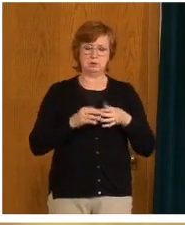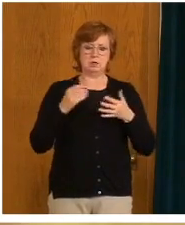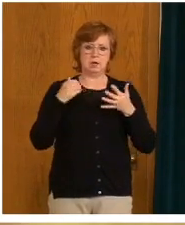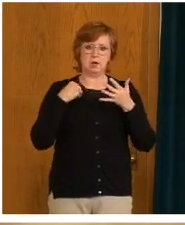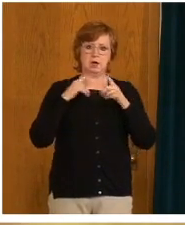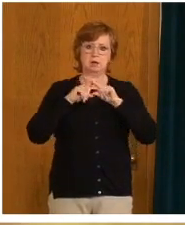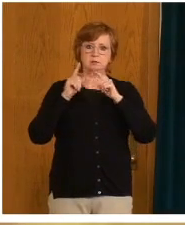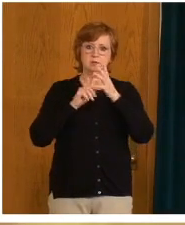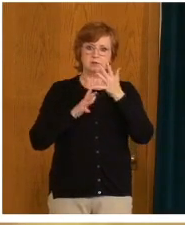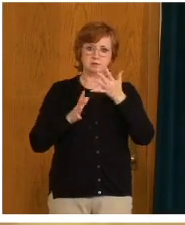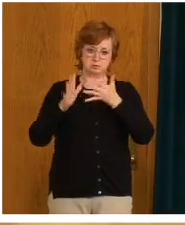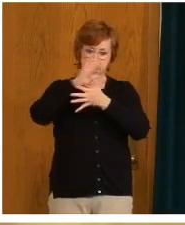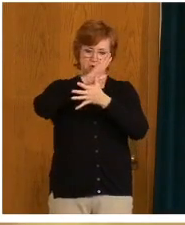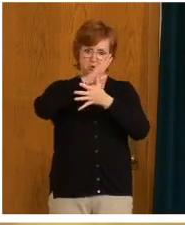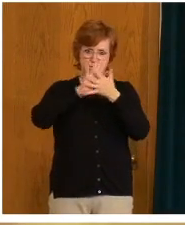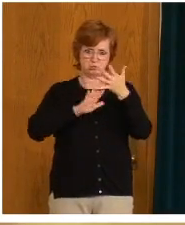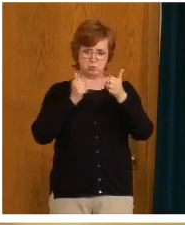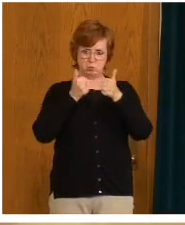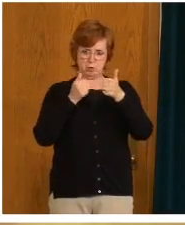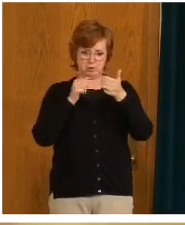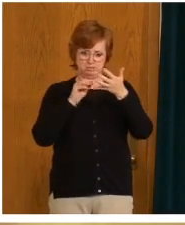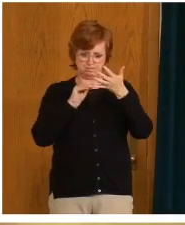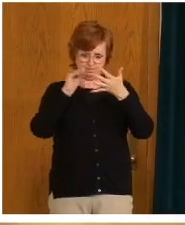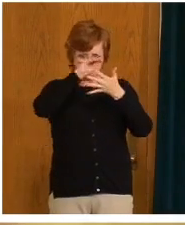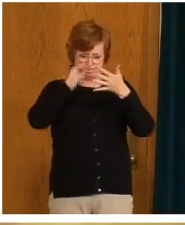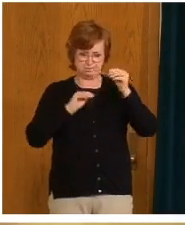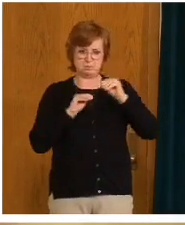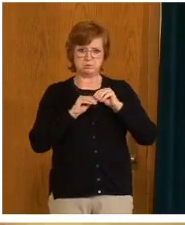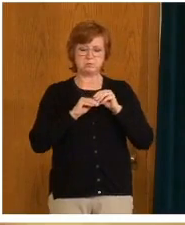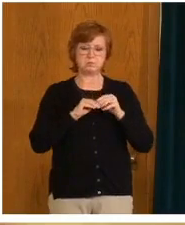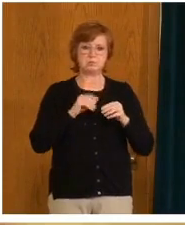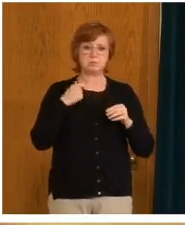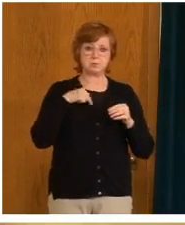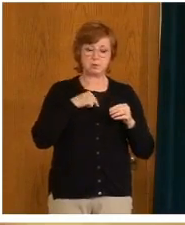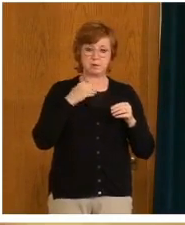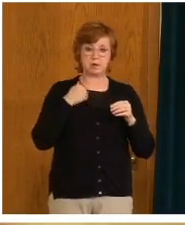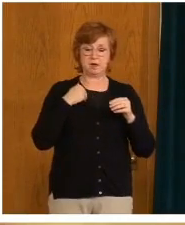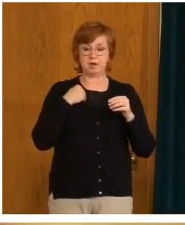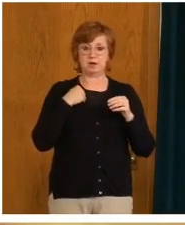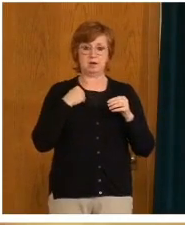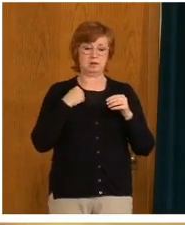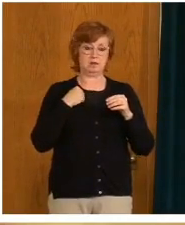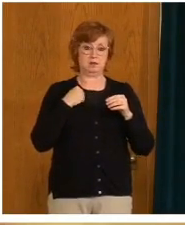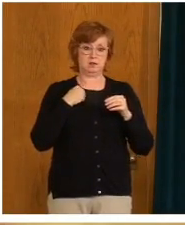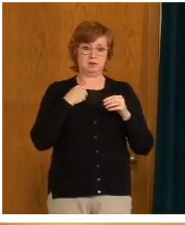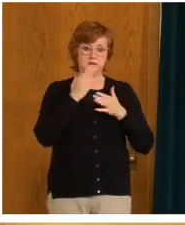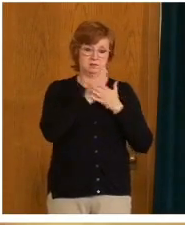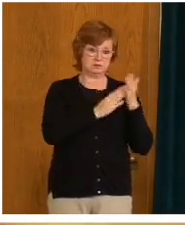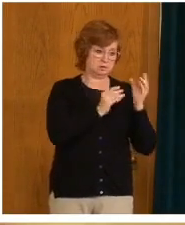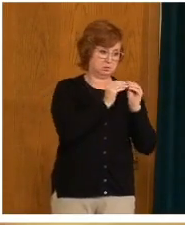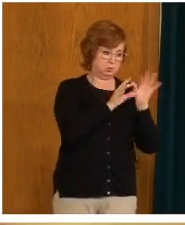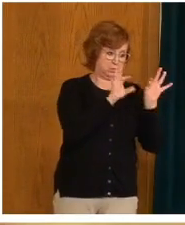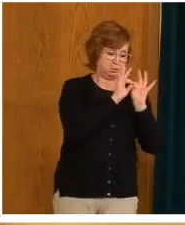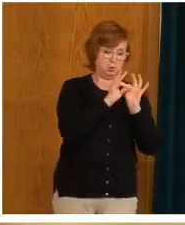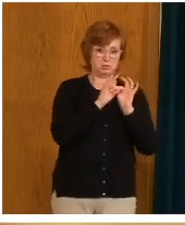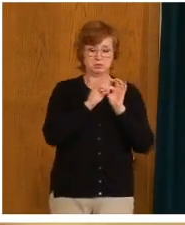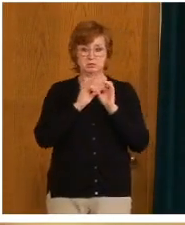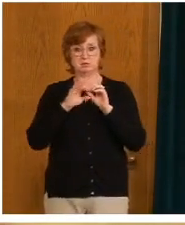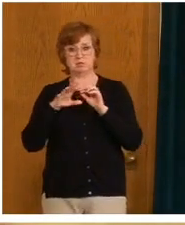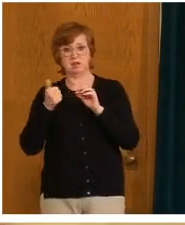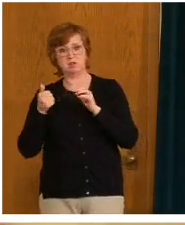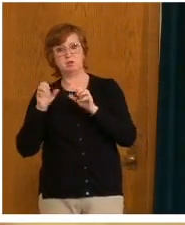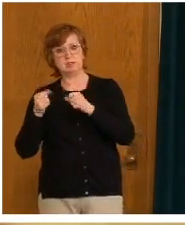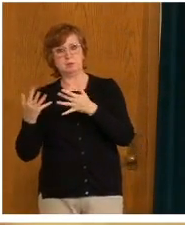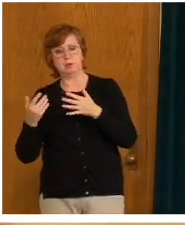might be looked at pulling forward or being removed given the current situation rather than others? And there was a question around household gatherings